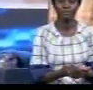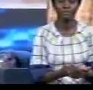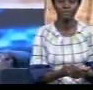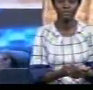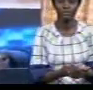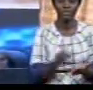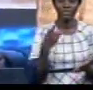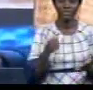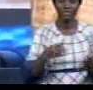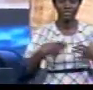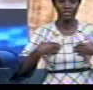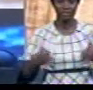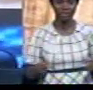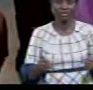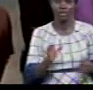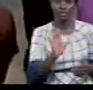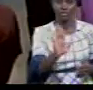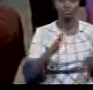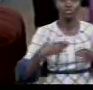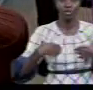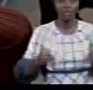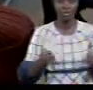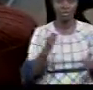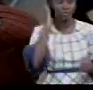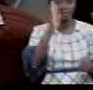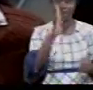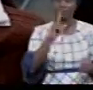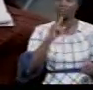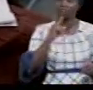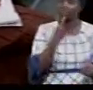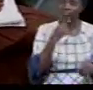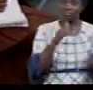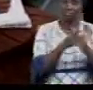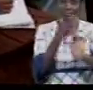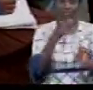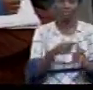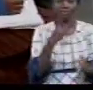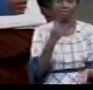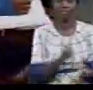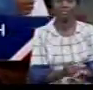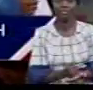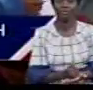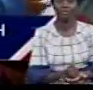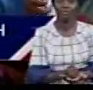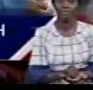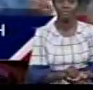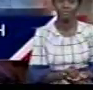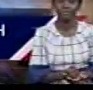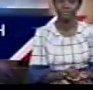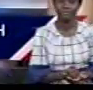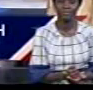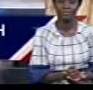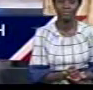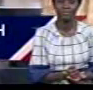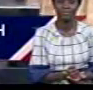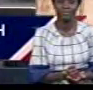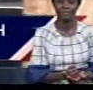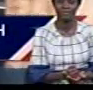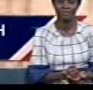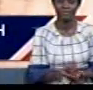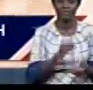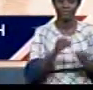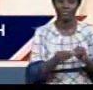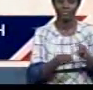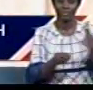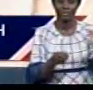thorough in Jesus' name. Number three now. Number three, the